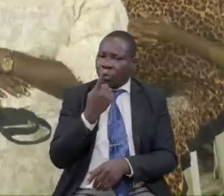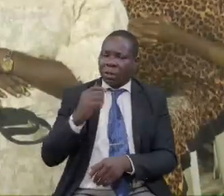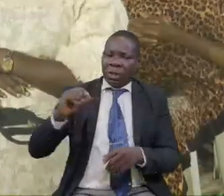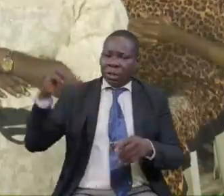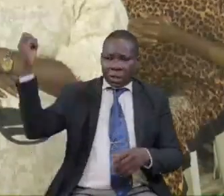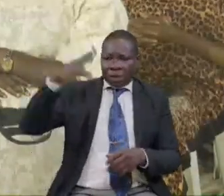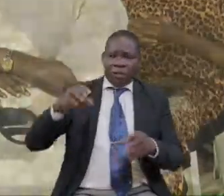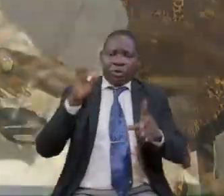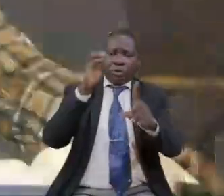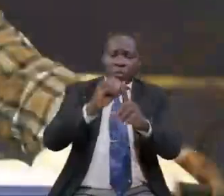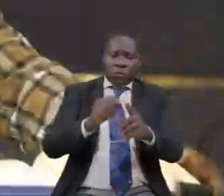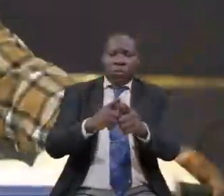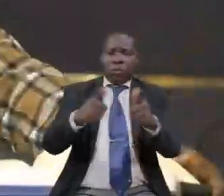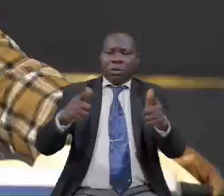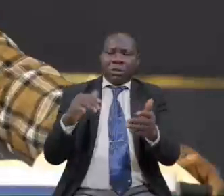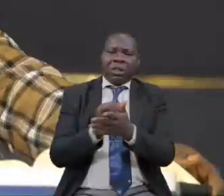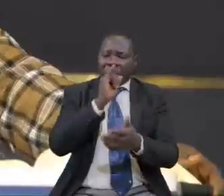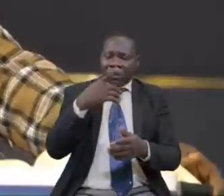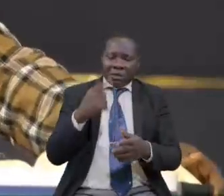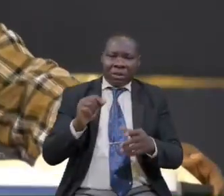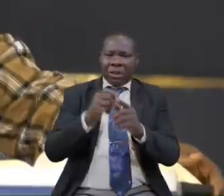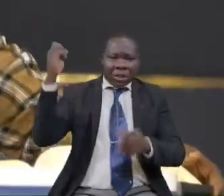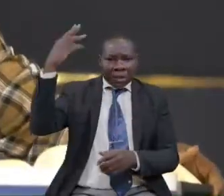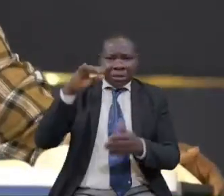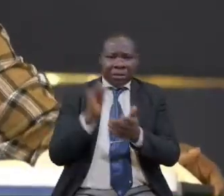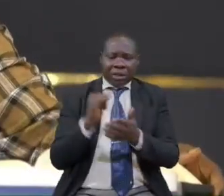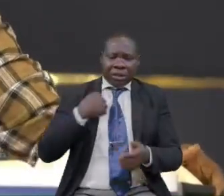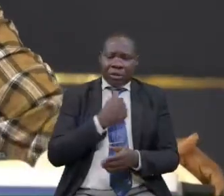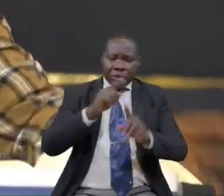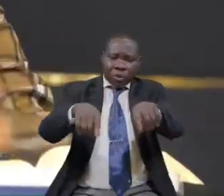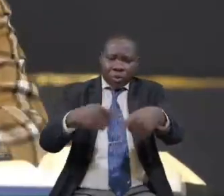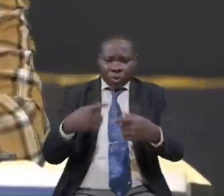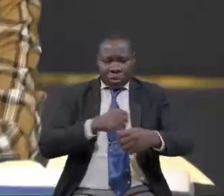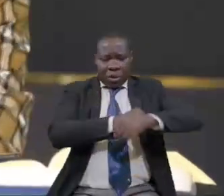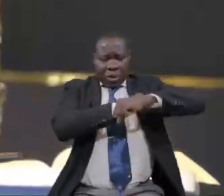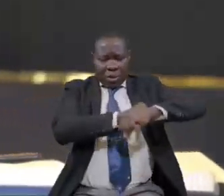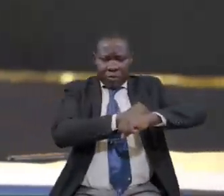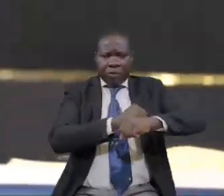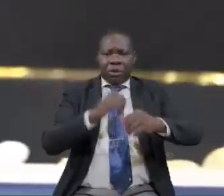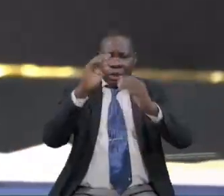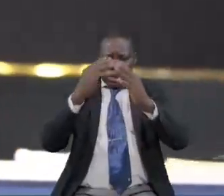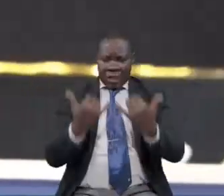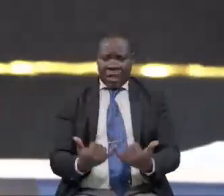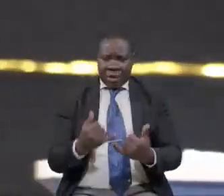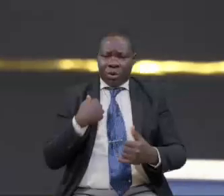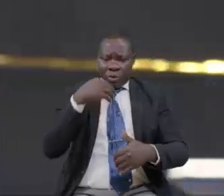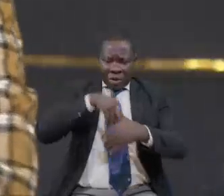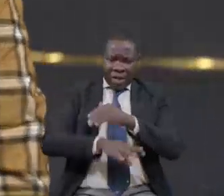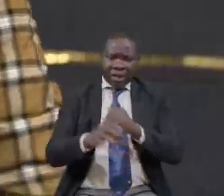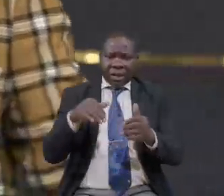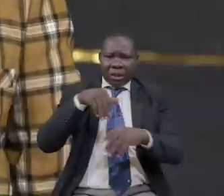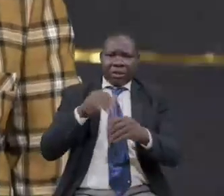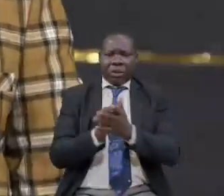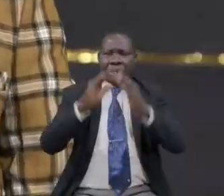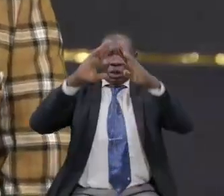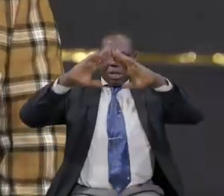the grace that we go to the refuge. Now we enter into that refuge and our sins are purged.